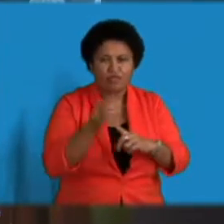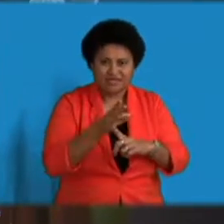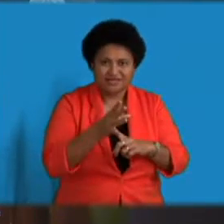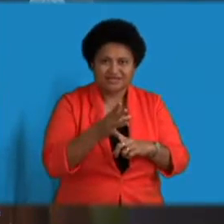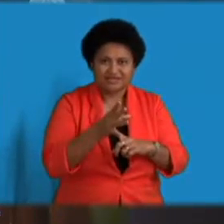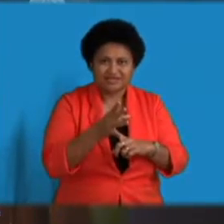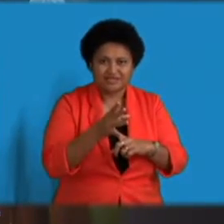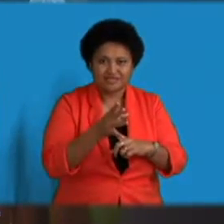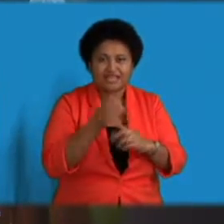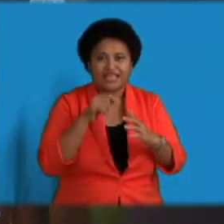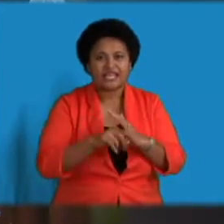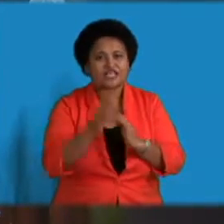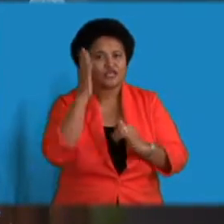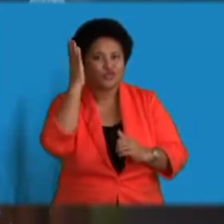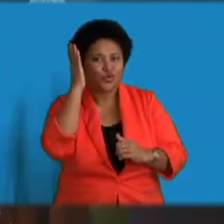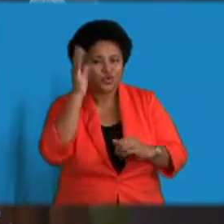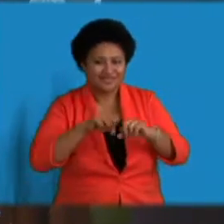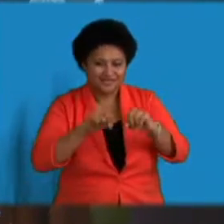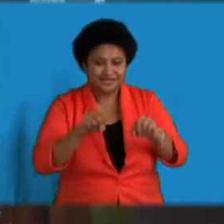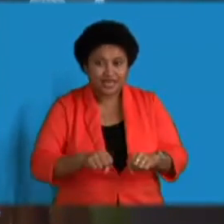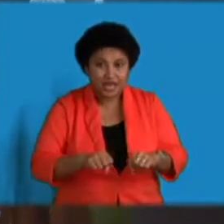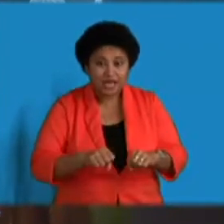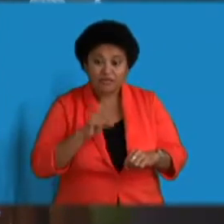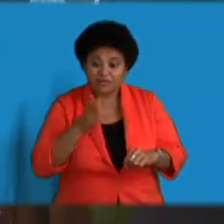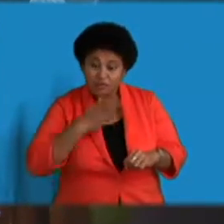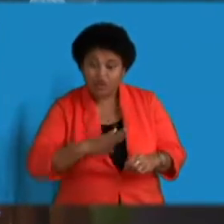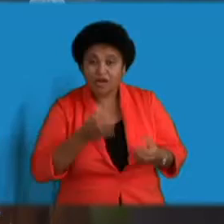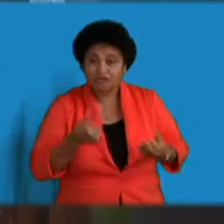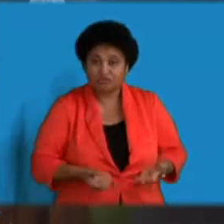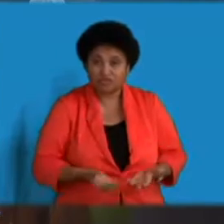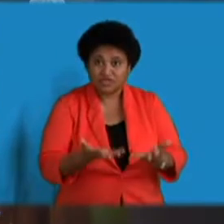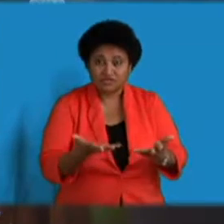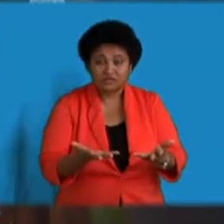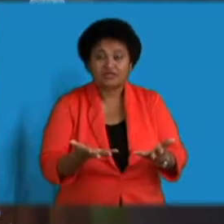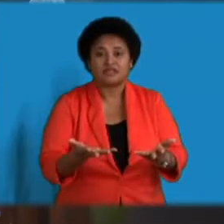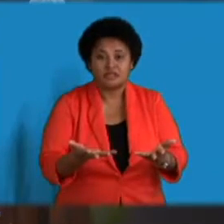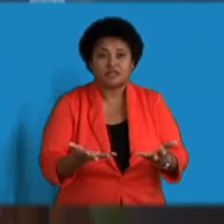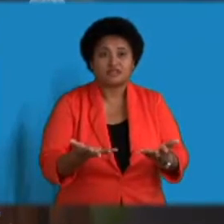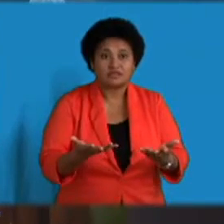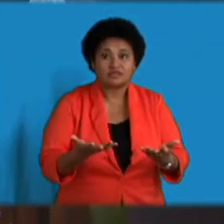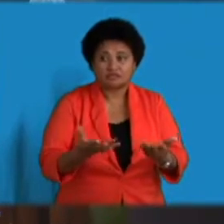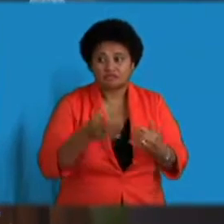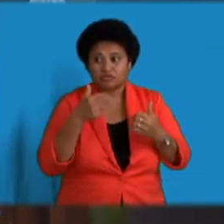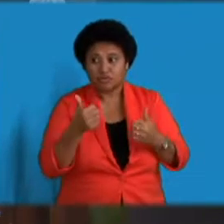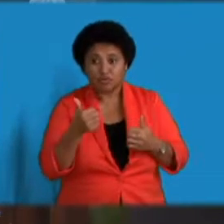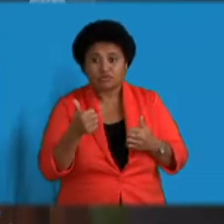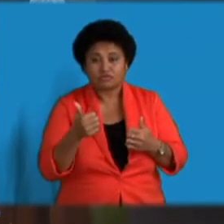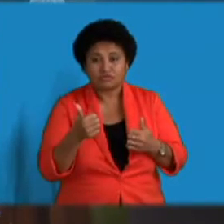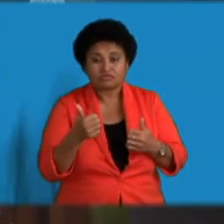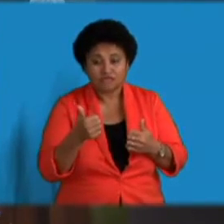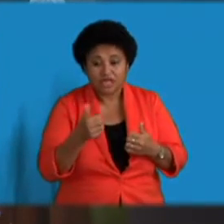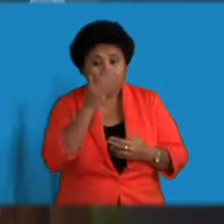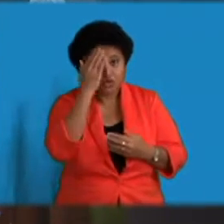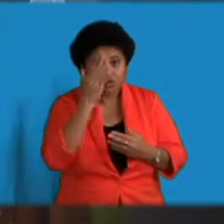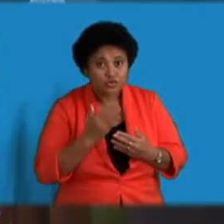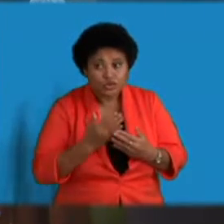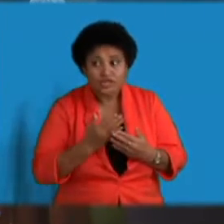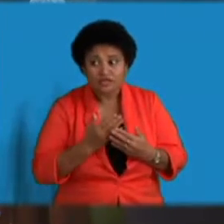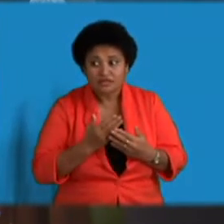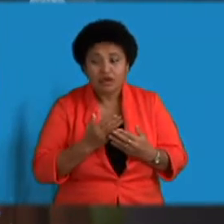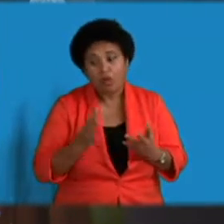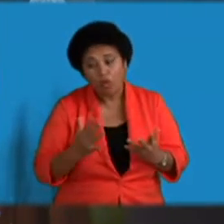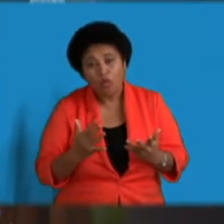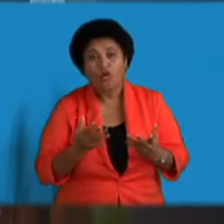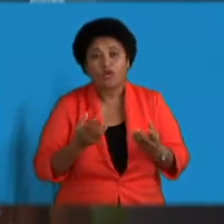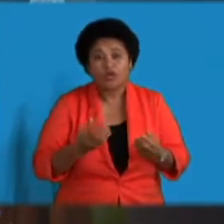system, Madam Speaker. If we want to produce products out of our education system, which are not local